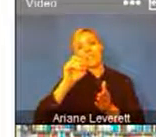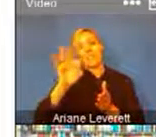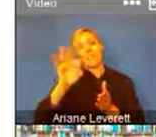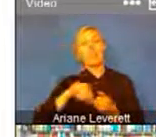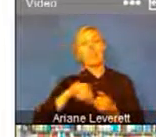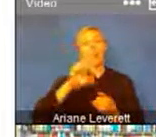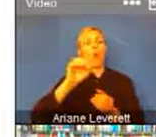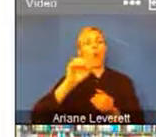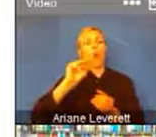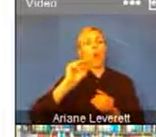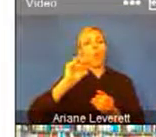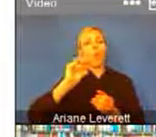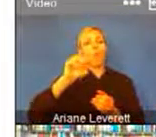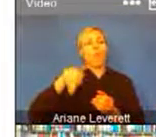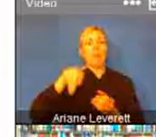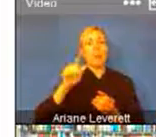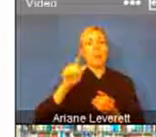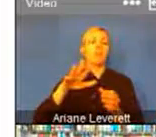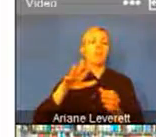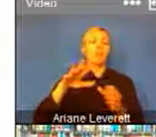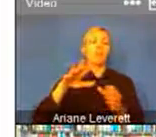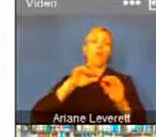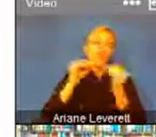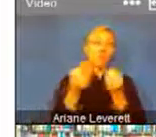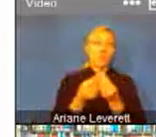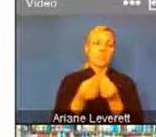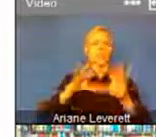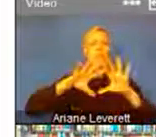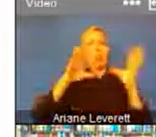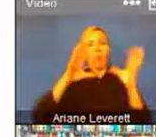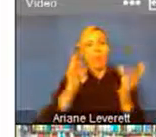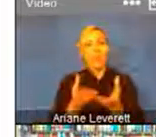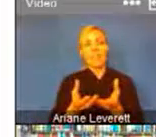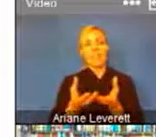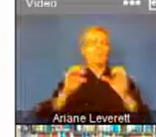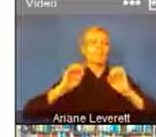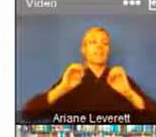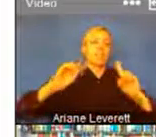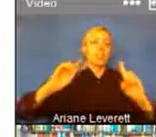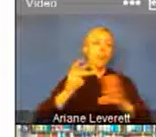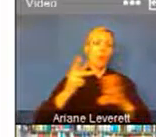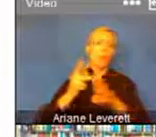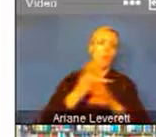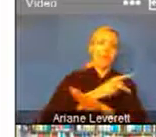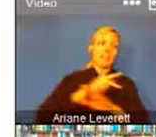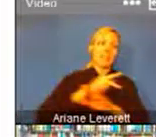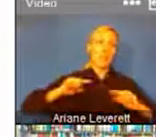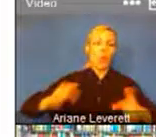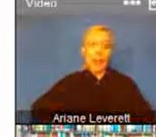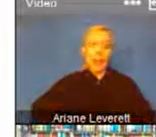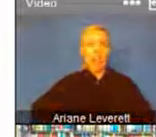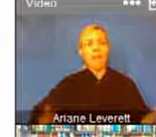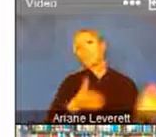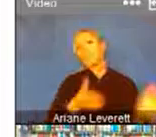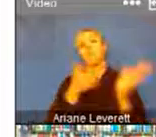who took up inclusive education as a big role within UNESCO. You have, of course, UNICEF, you